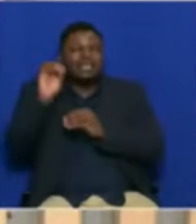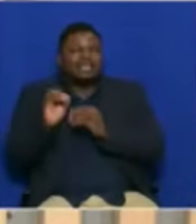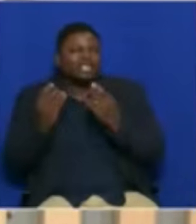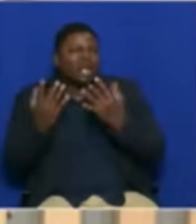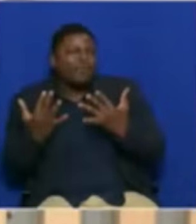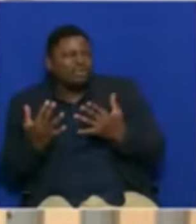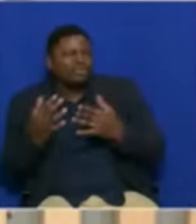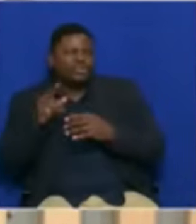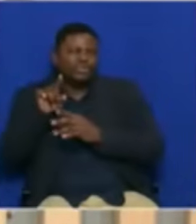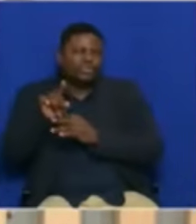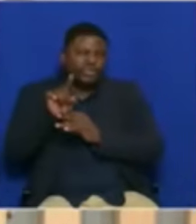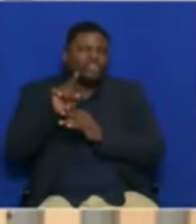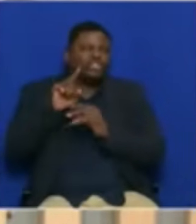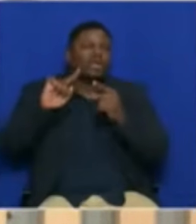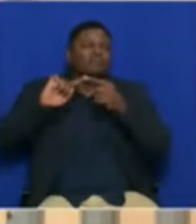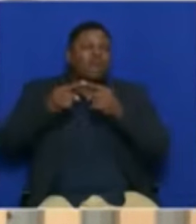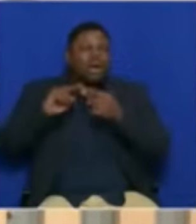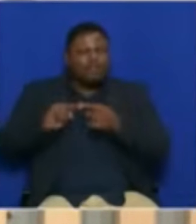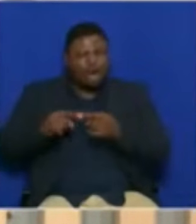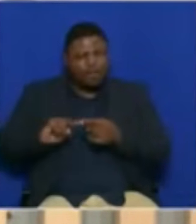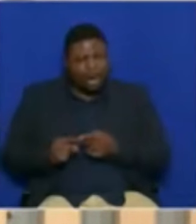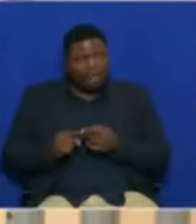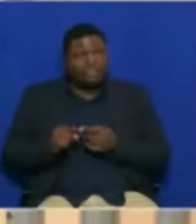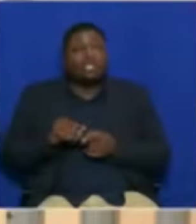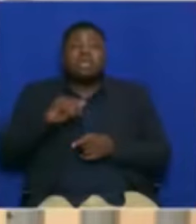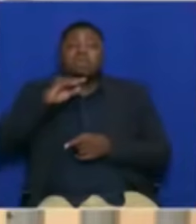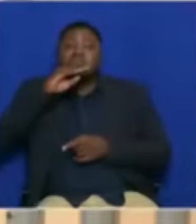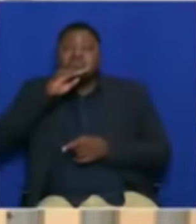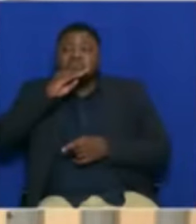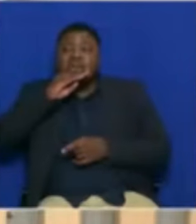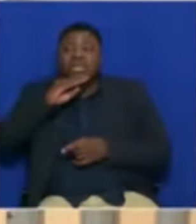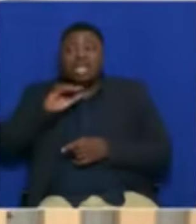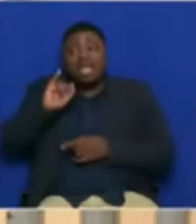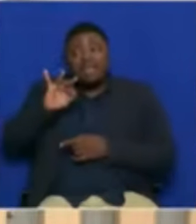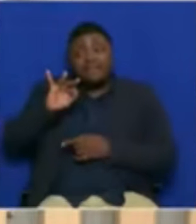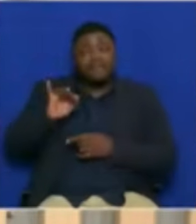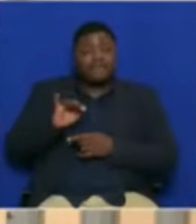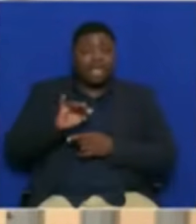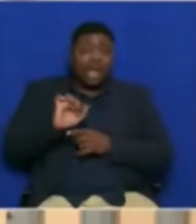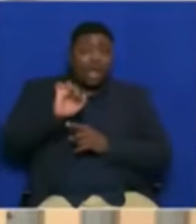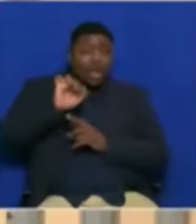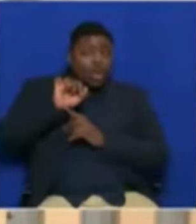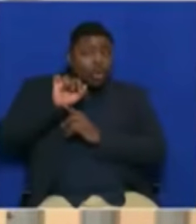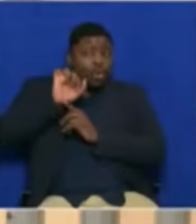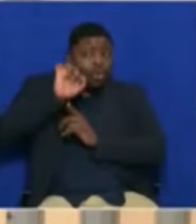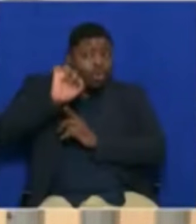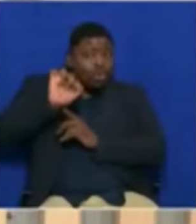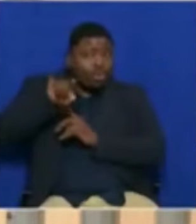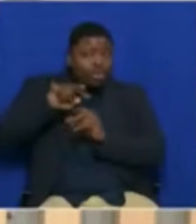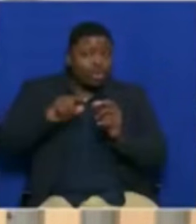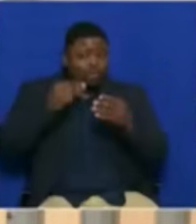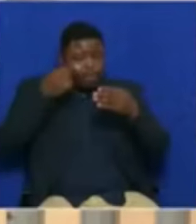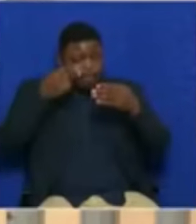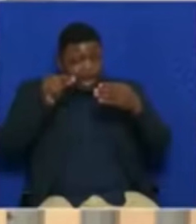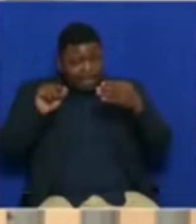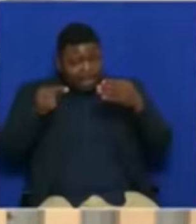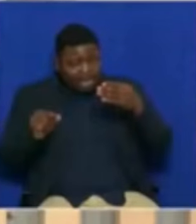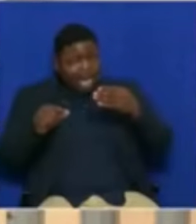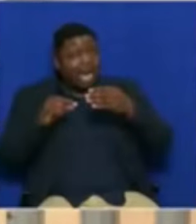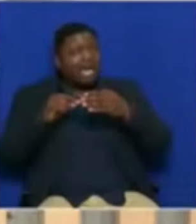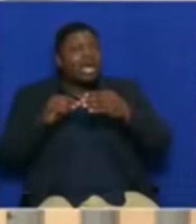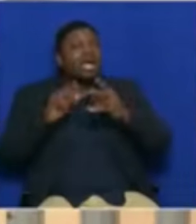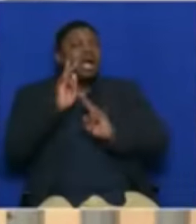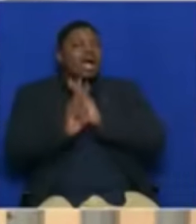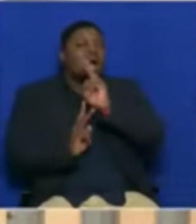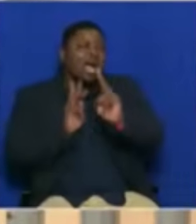to remark those tests, I would give this particular one more than Mukwele. And having said, for instance, nothing